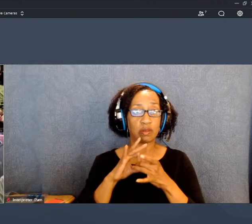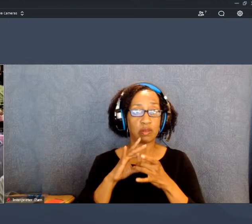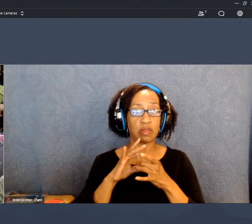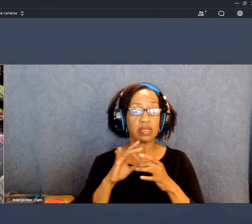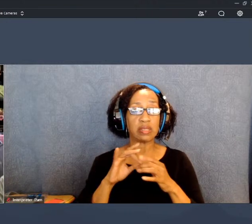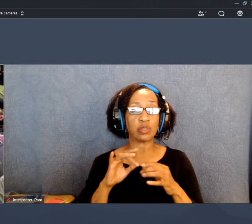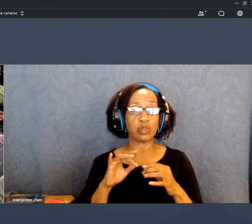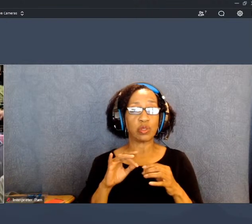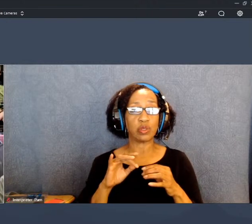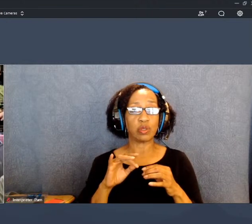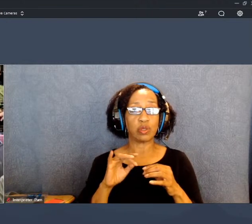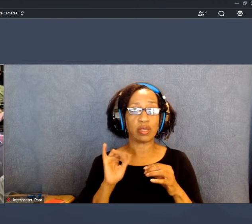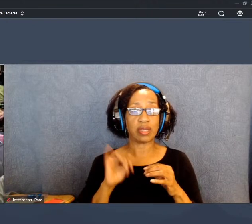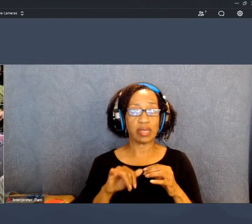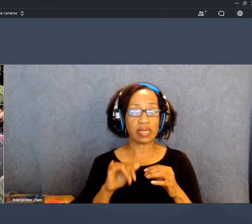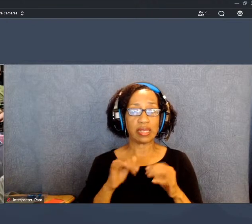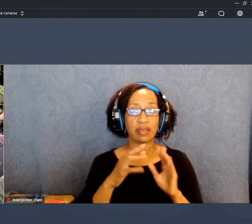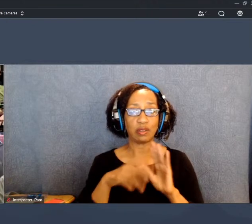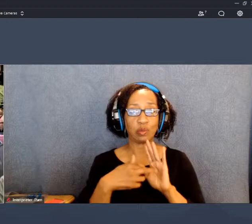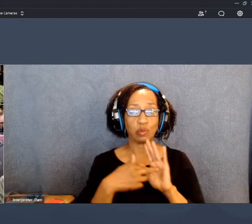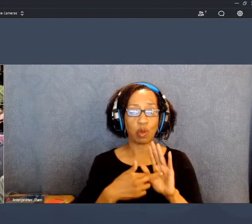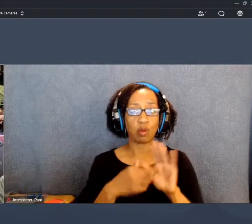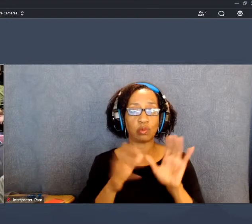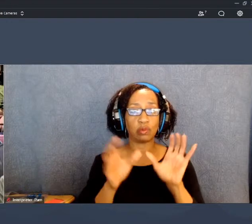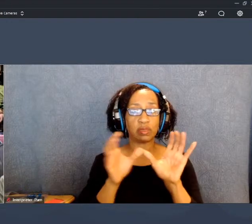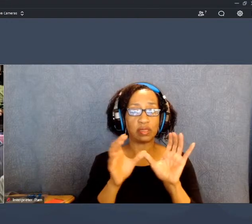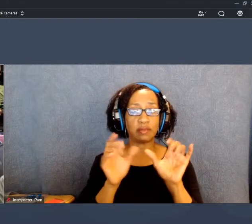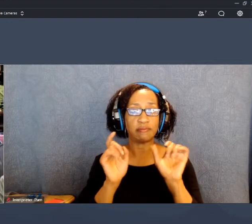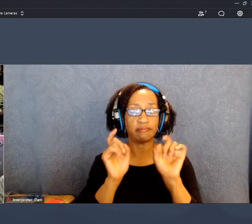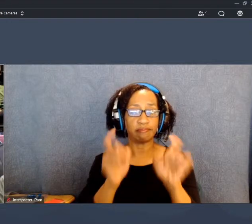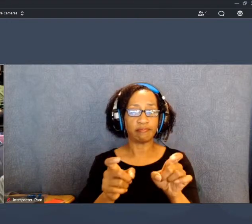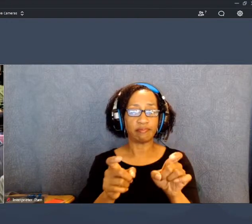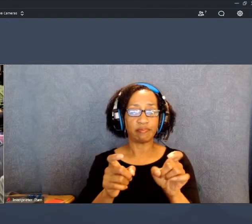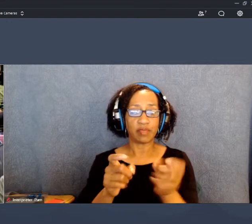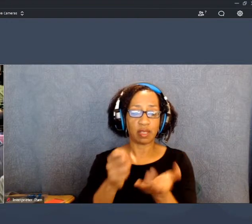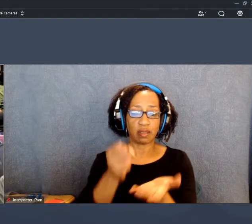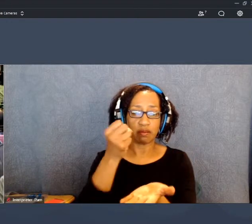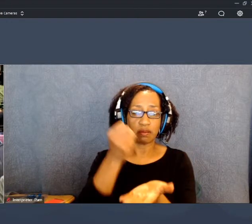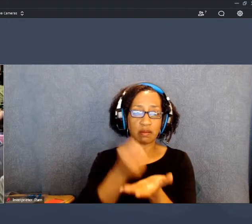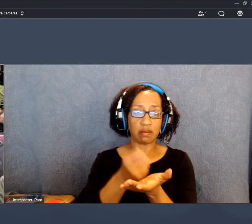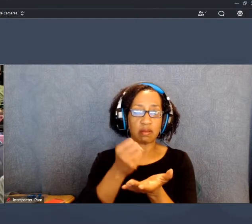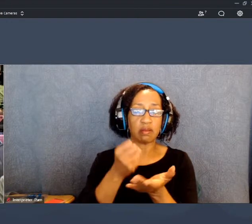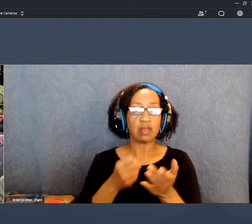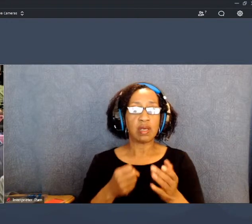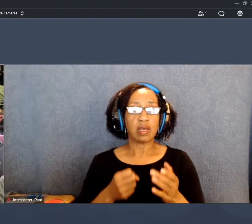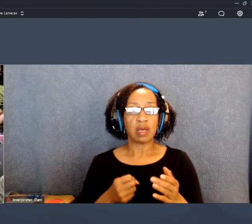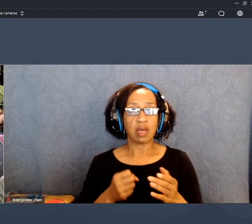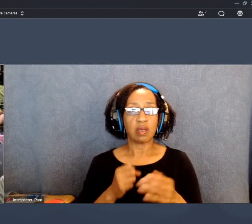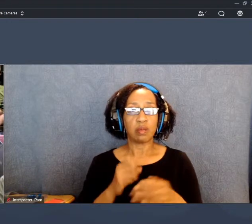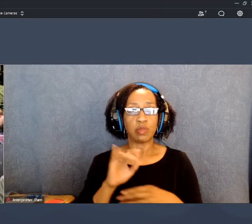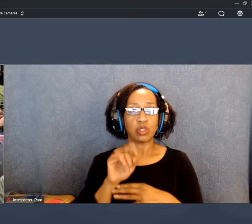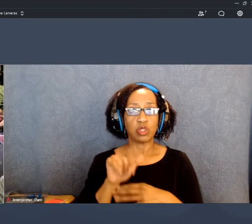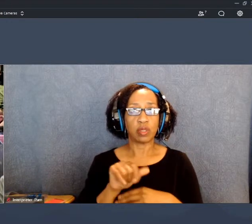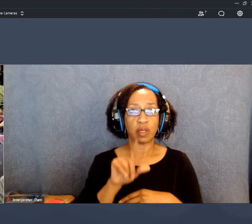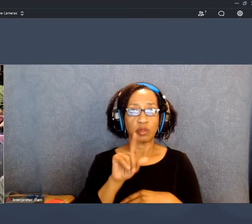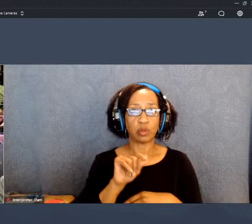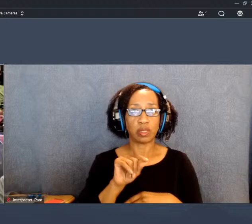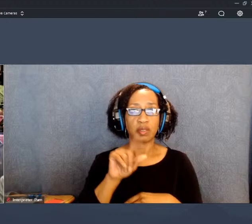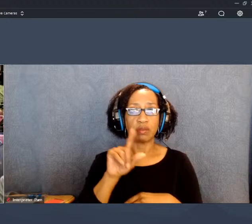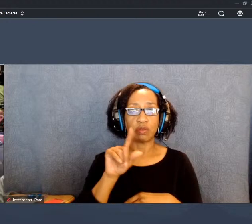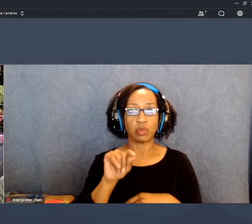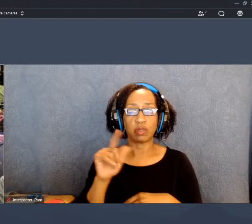certificate, given under the seal of this 20th day of July, 2021, signed by